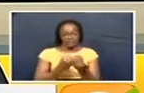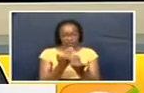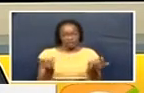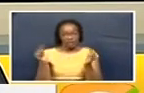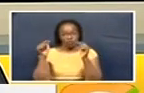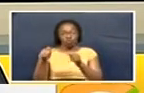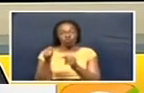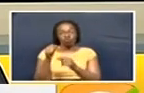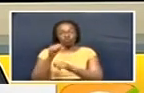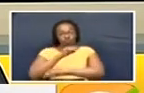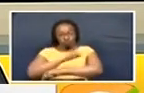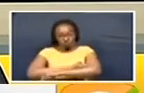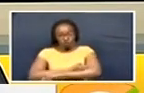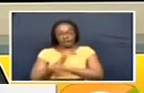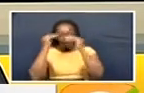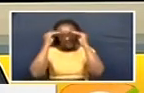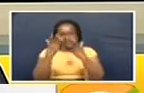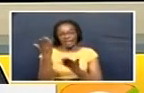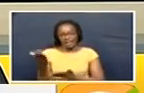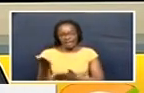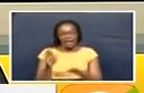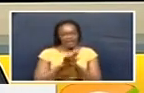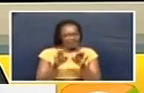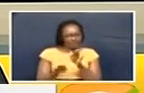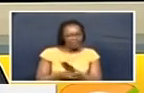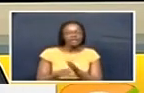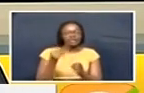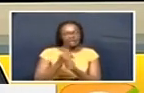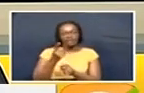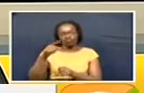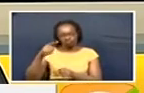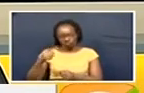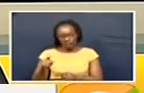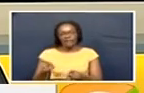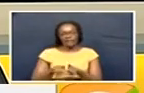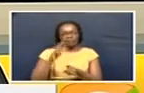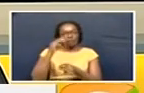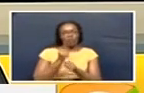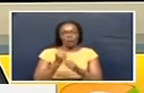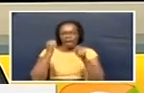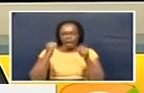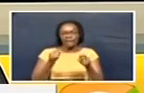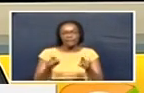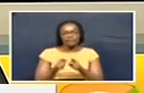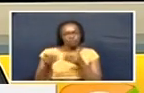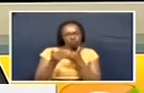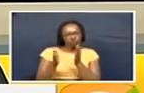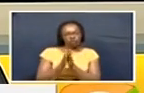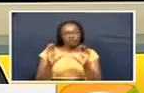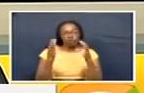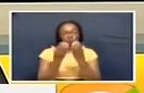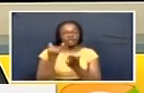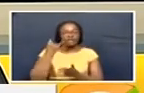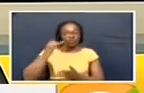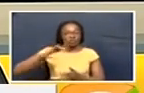have teachers, that everything that's supposed to be done is done. I will also be working very hard and very closely with the communities of Nakuru County, be